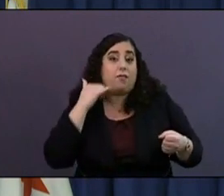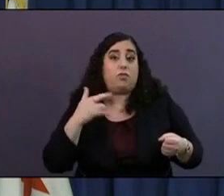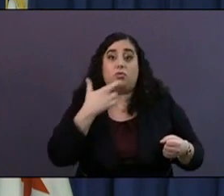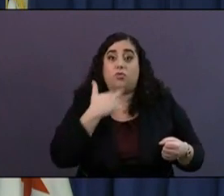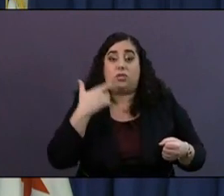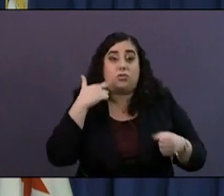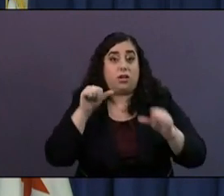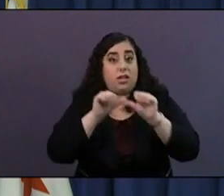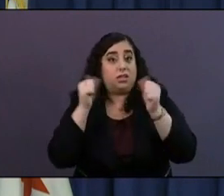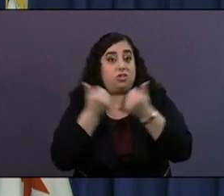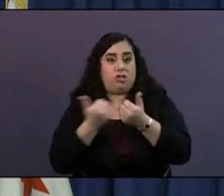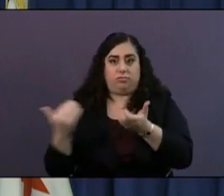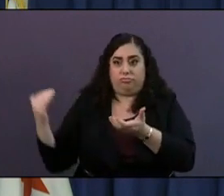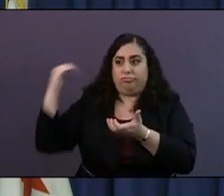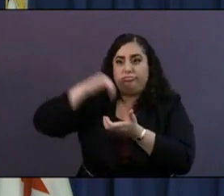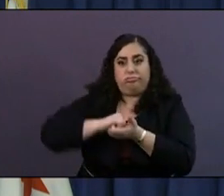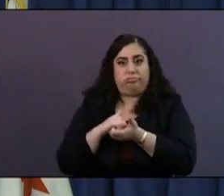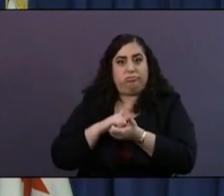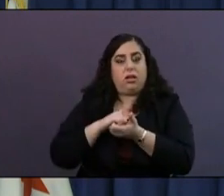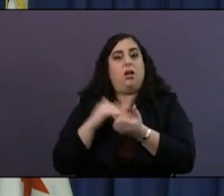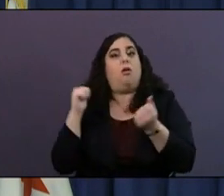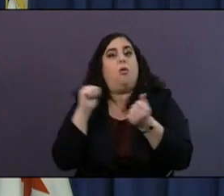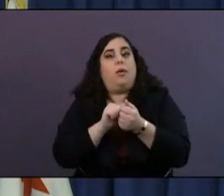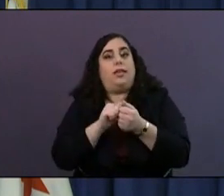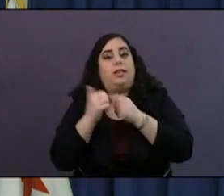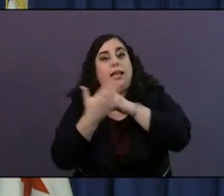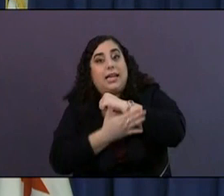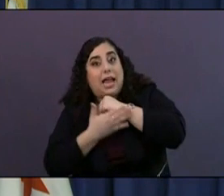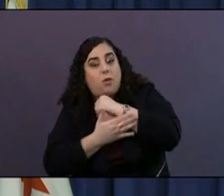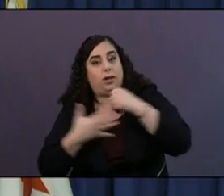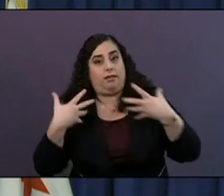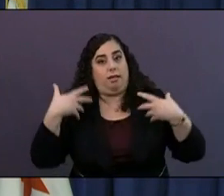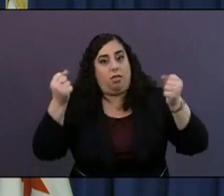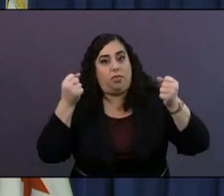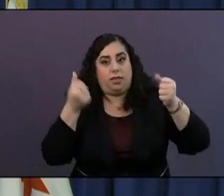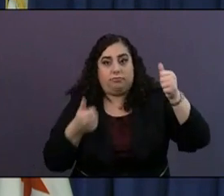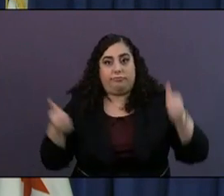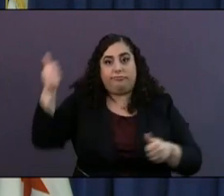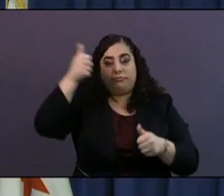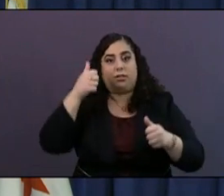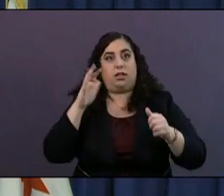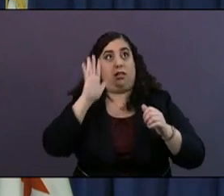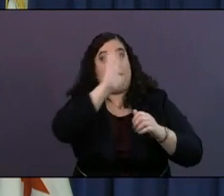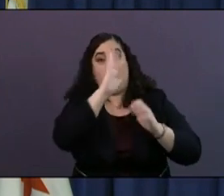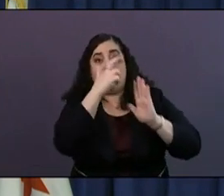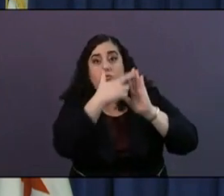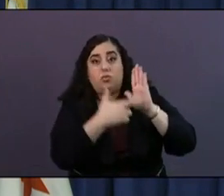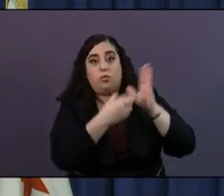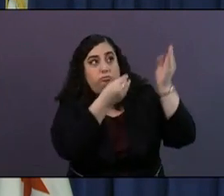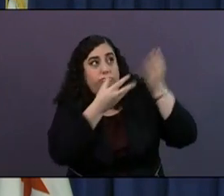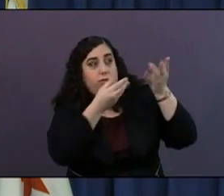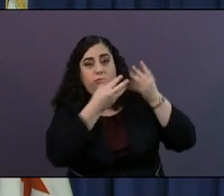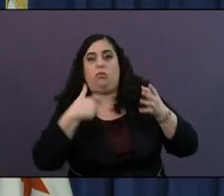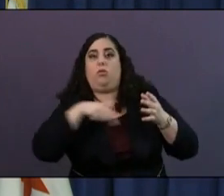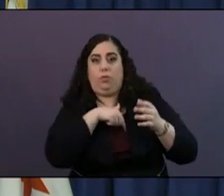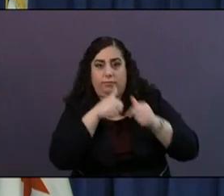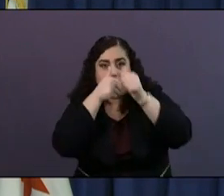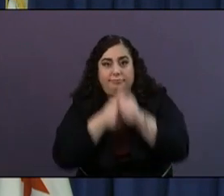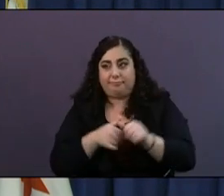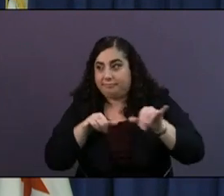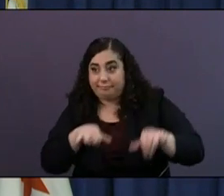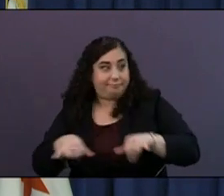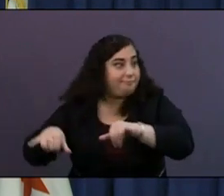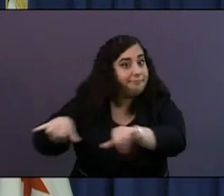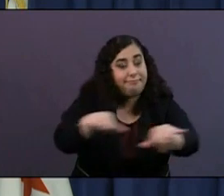health on the kinds of local regulations that there would be in place for when they open, kind of paralleling or slightly different